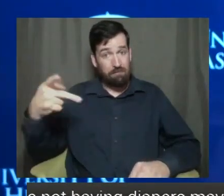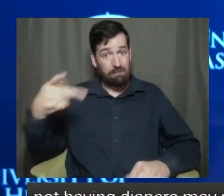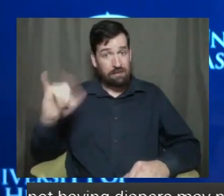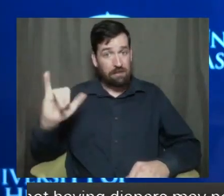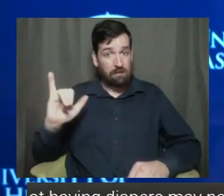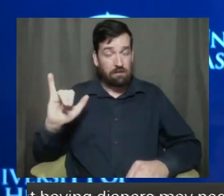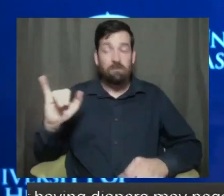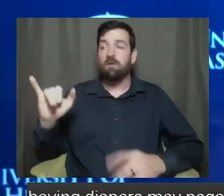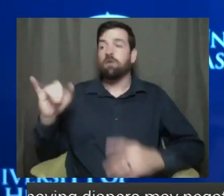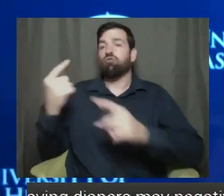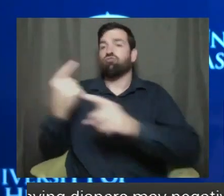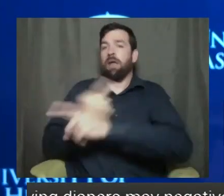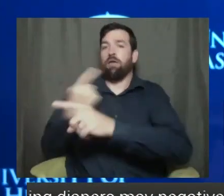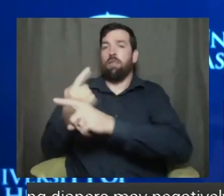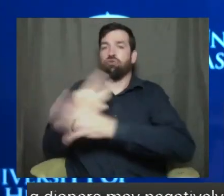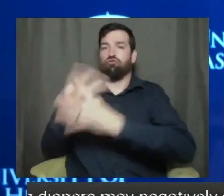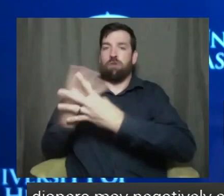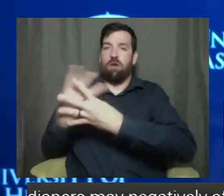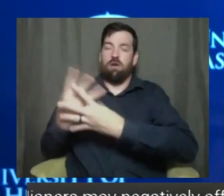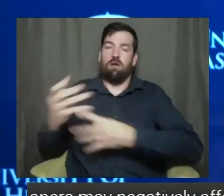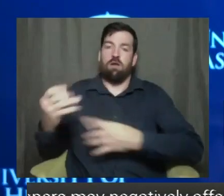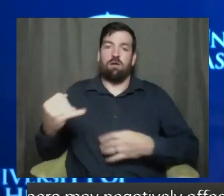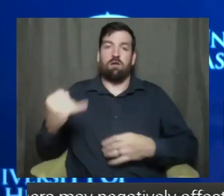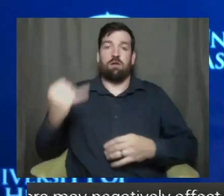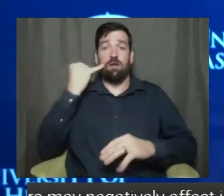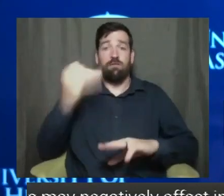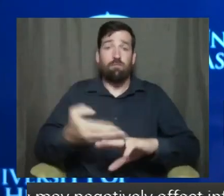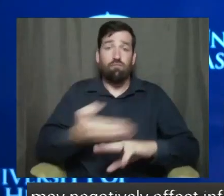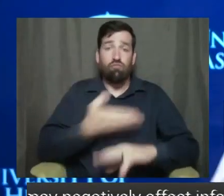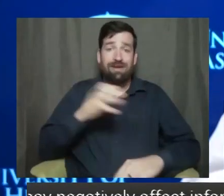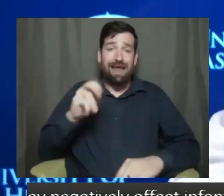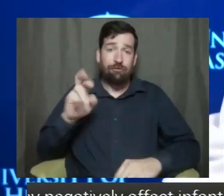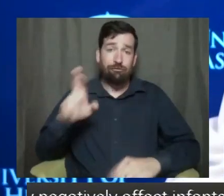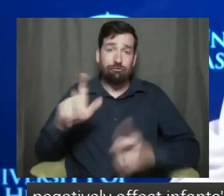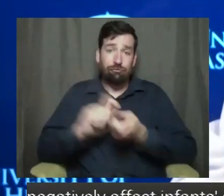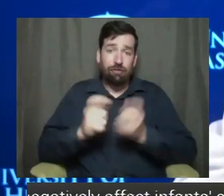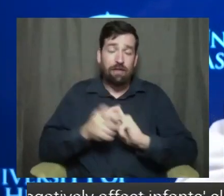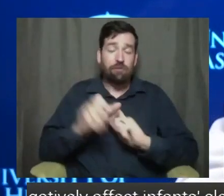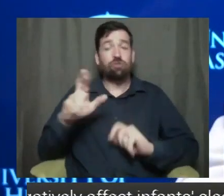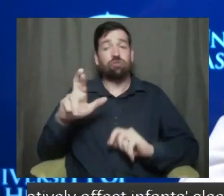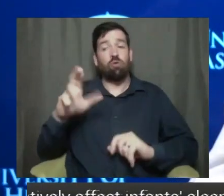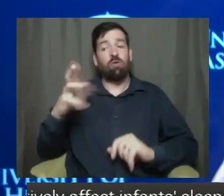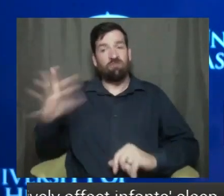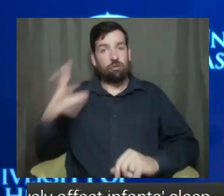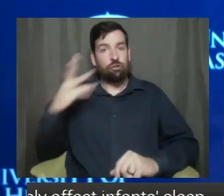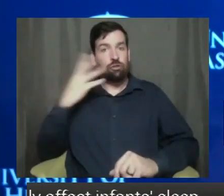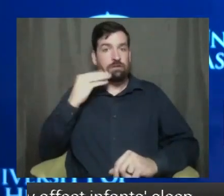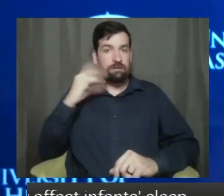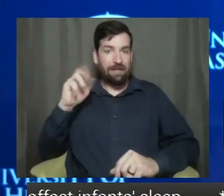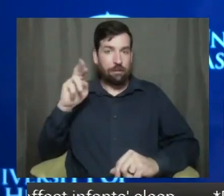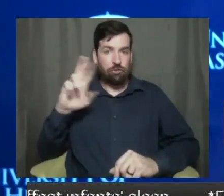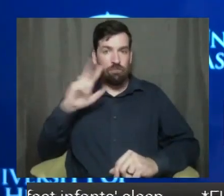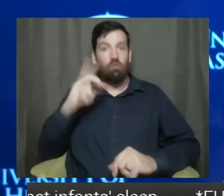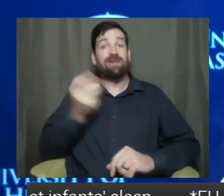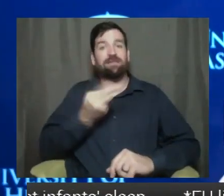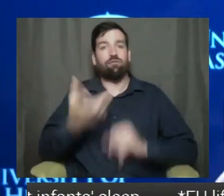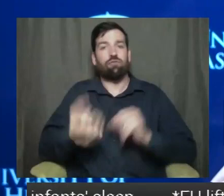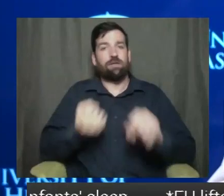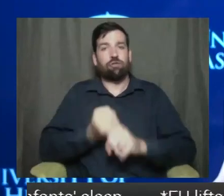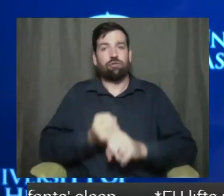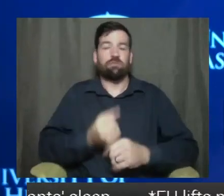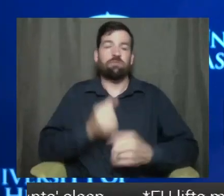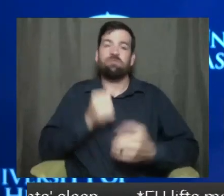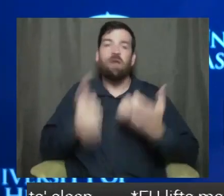you haven't been adequately screened, if you have precancerous changes or cervical cancer for years afterwards. And so, that's not a majority of women